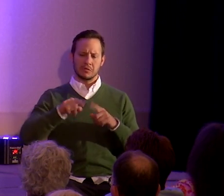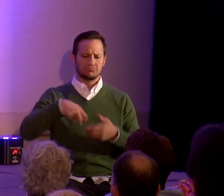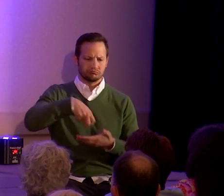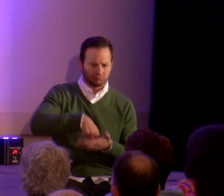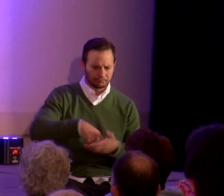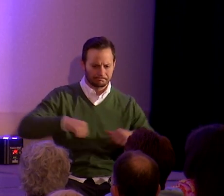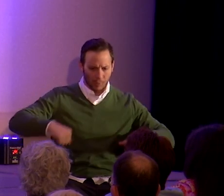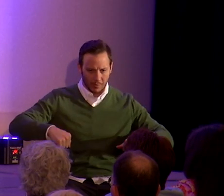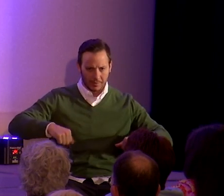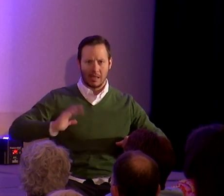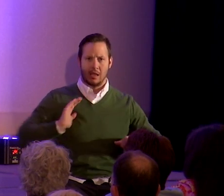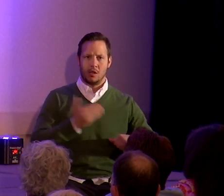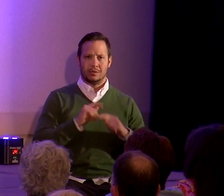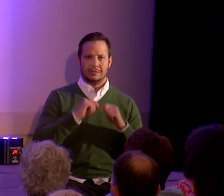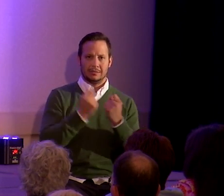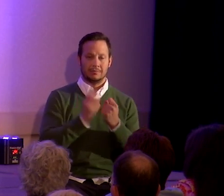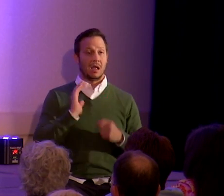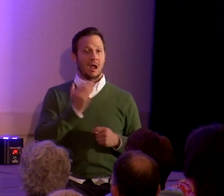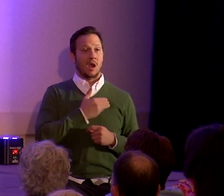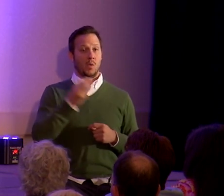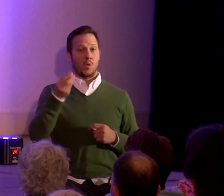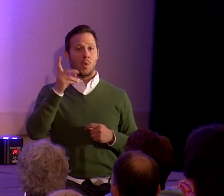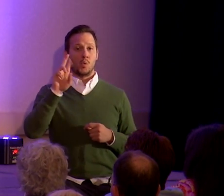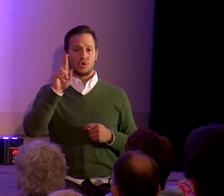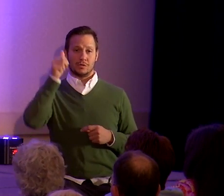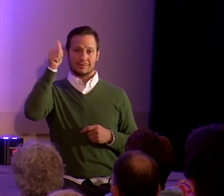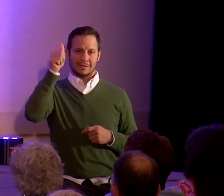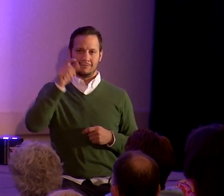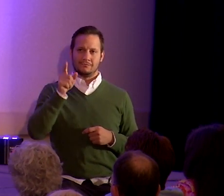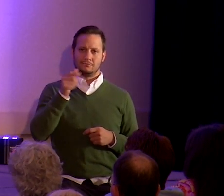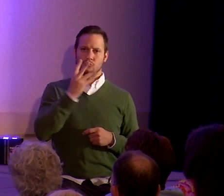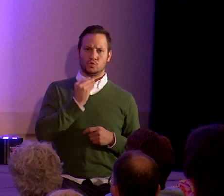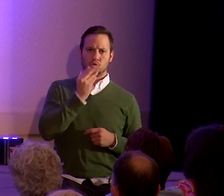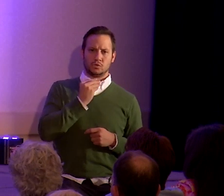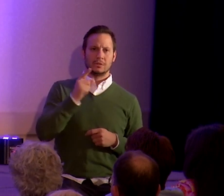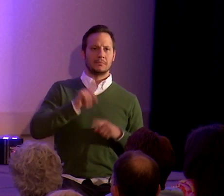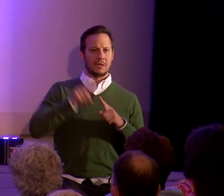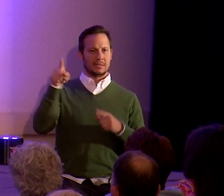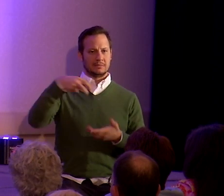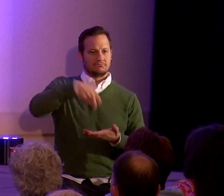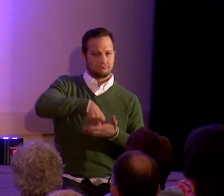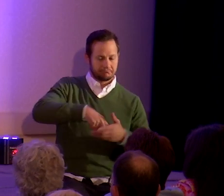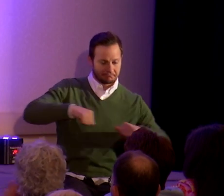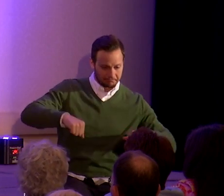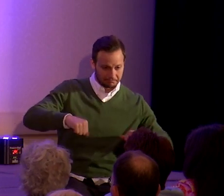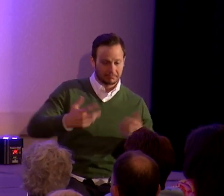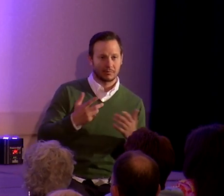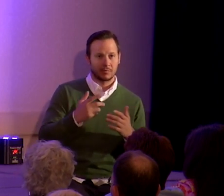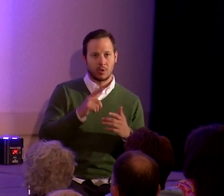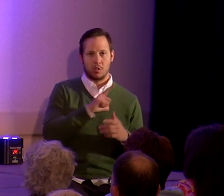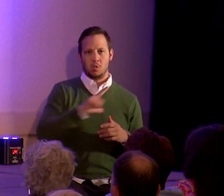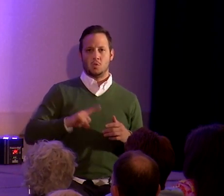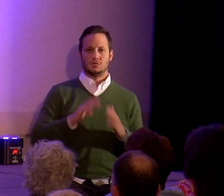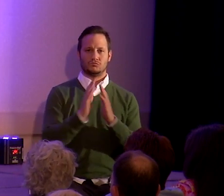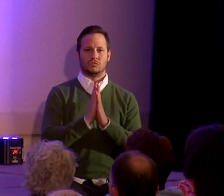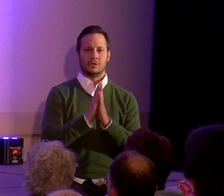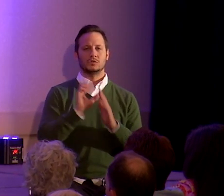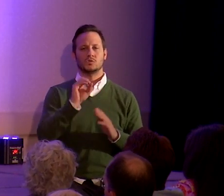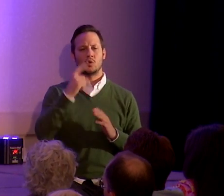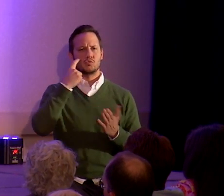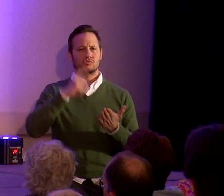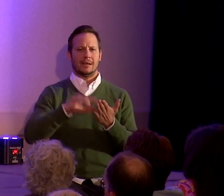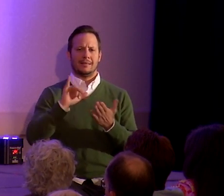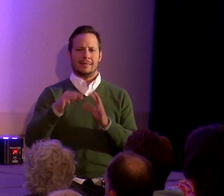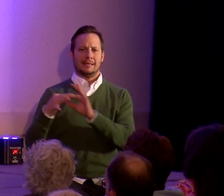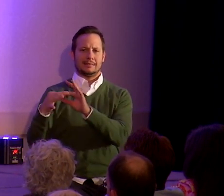hands because you're part of the team. Our owner would kneel down and do it. He's Jewish. I mean, it's about recognizing the camaraderie